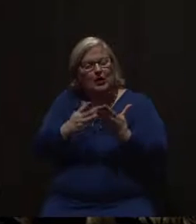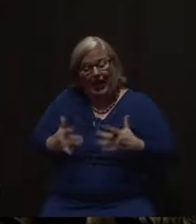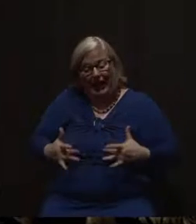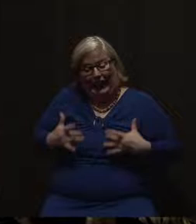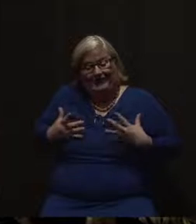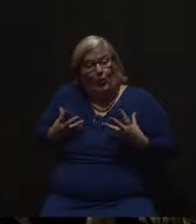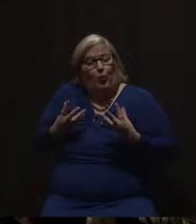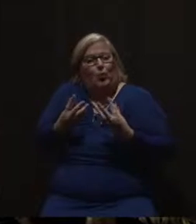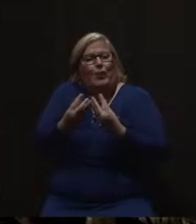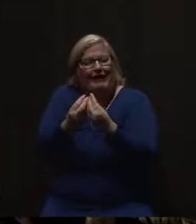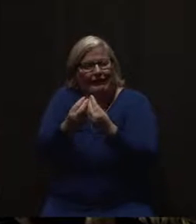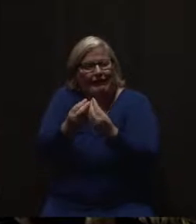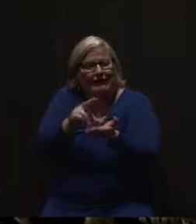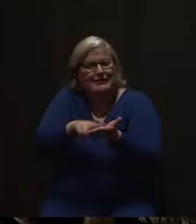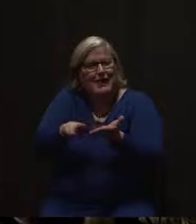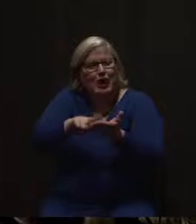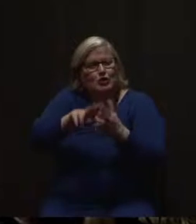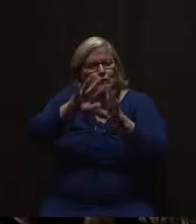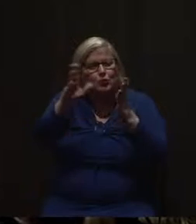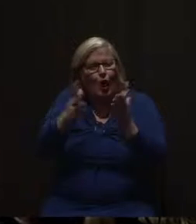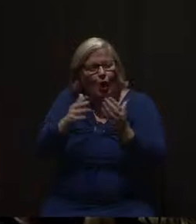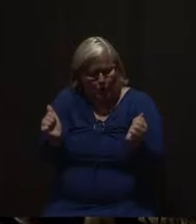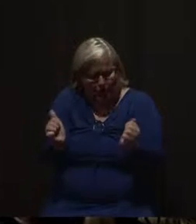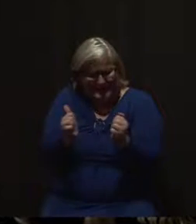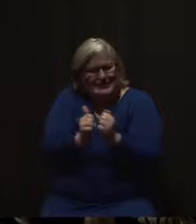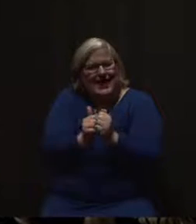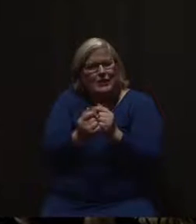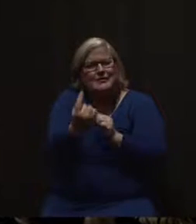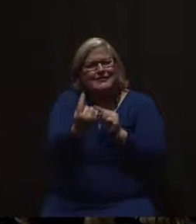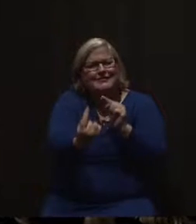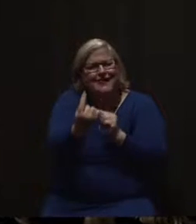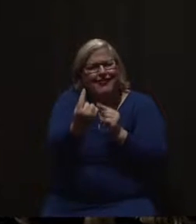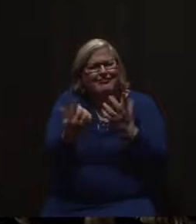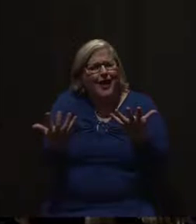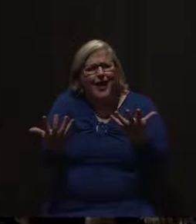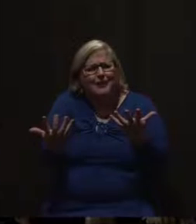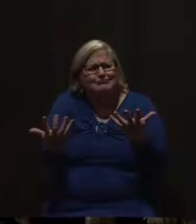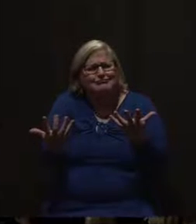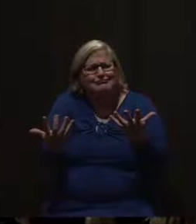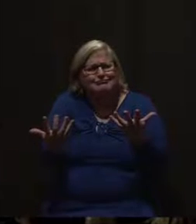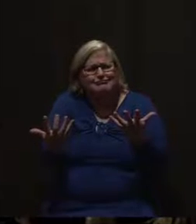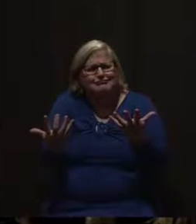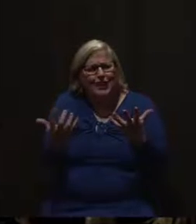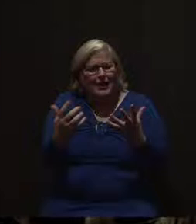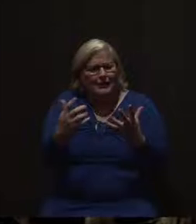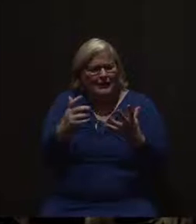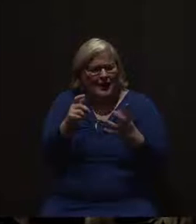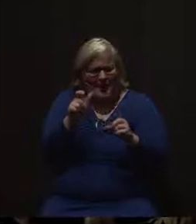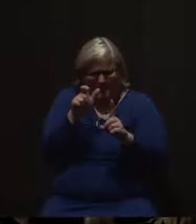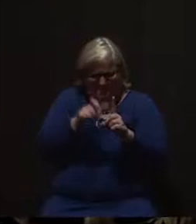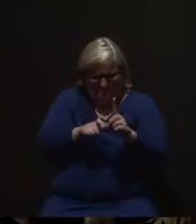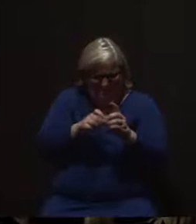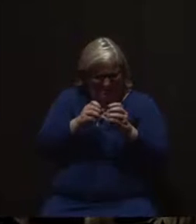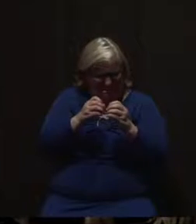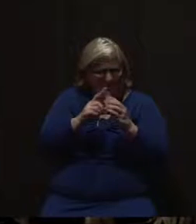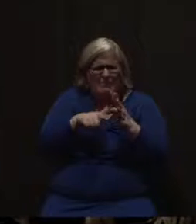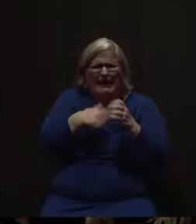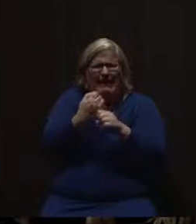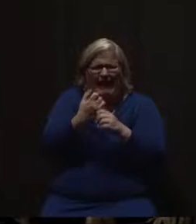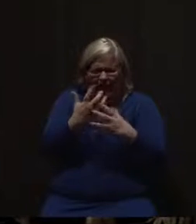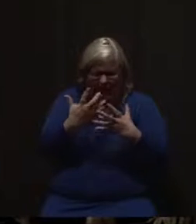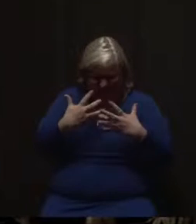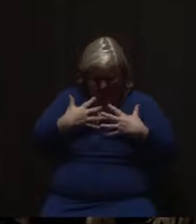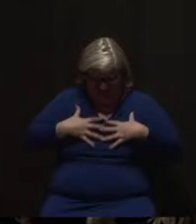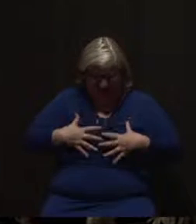it as consensual adults, as consensual beings. And Robin Wall Kimmerer says that